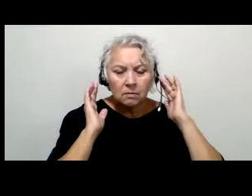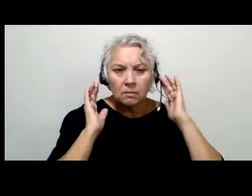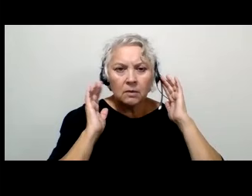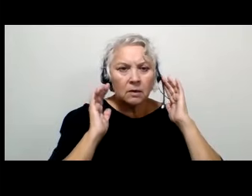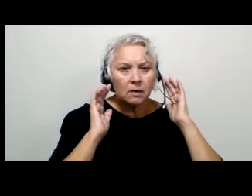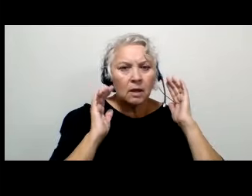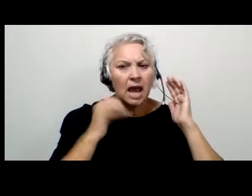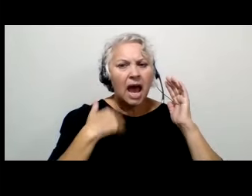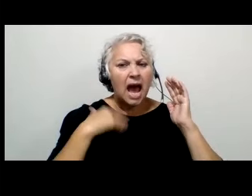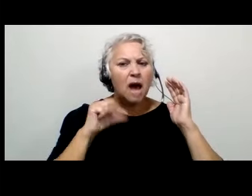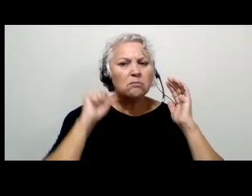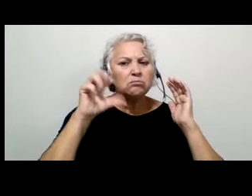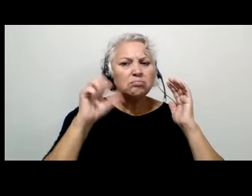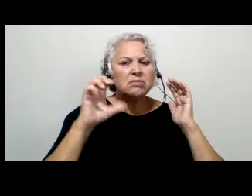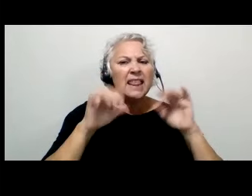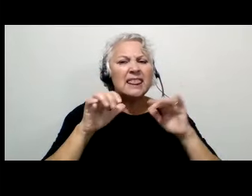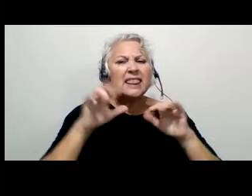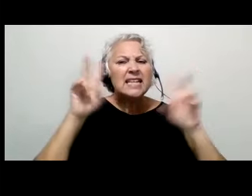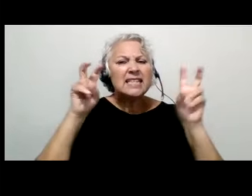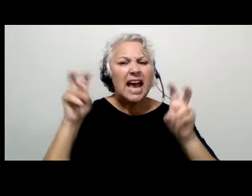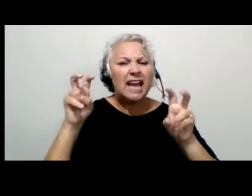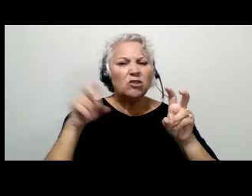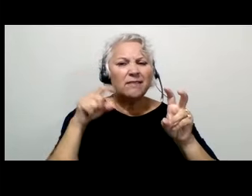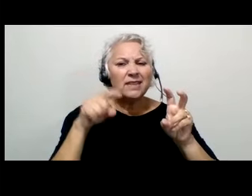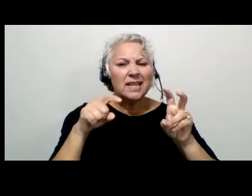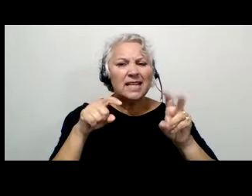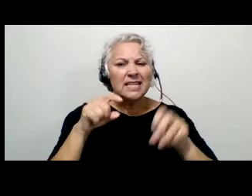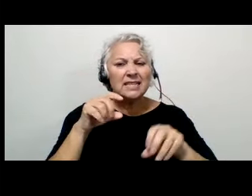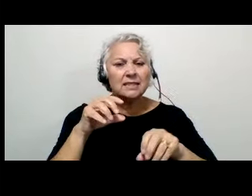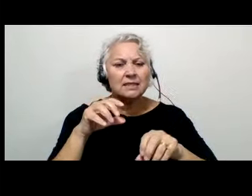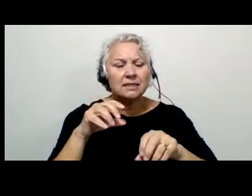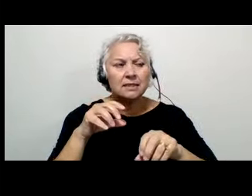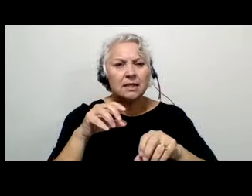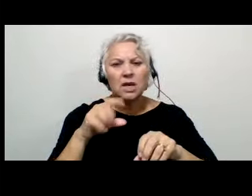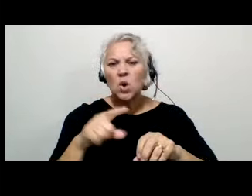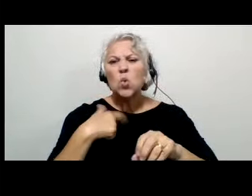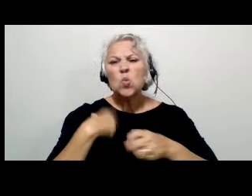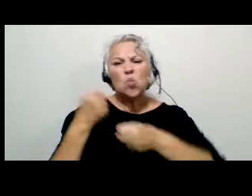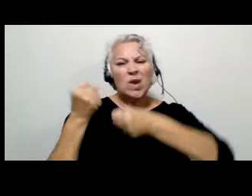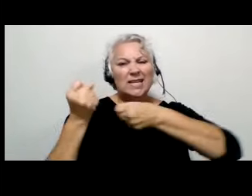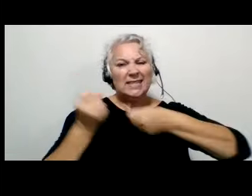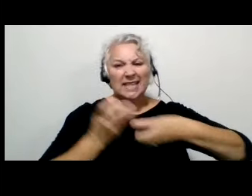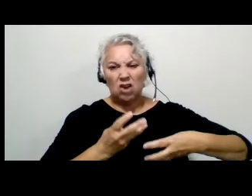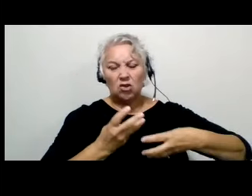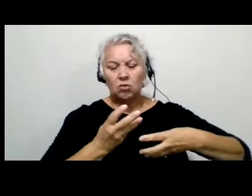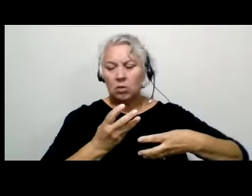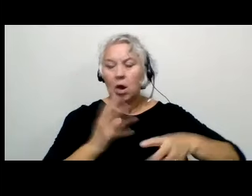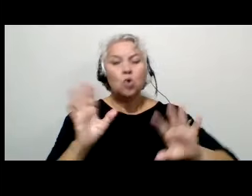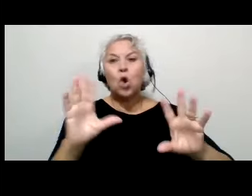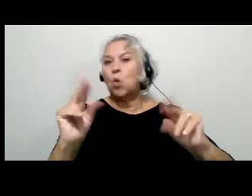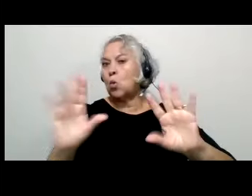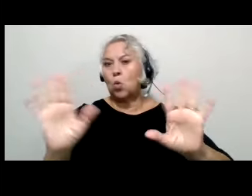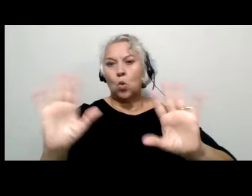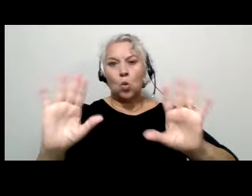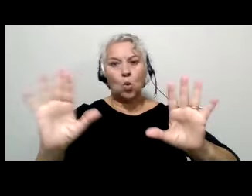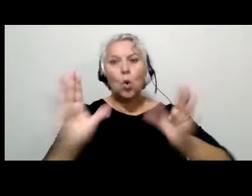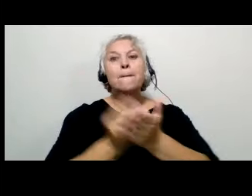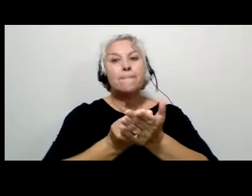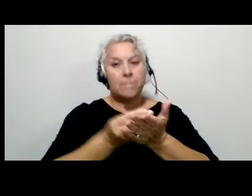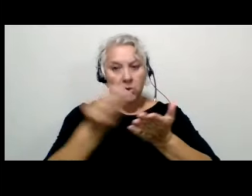of this thing that we downloaded from, I think we actually bought